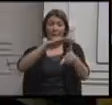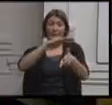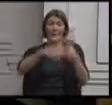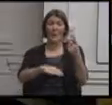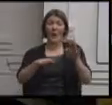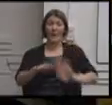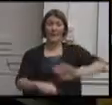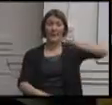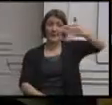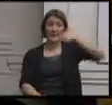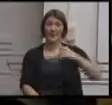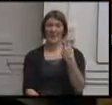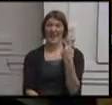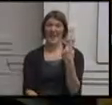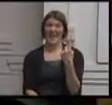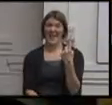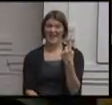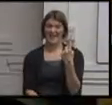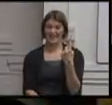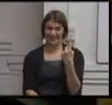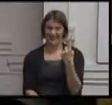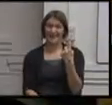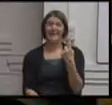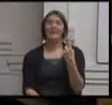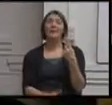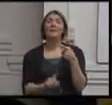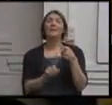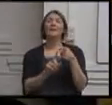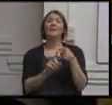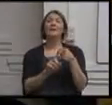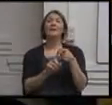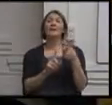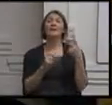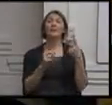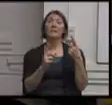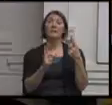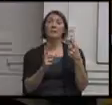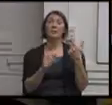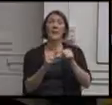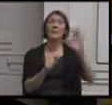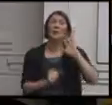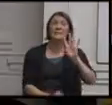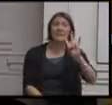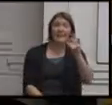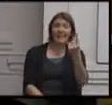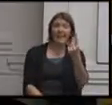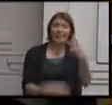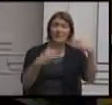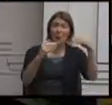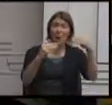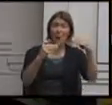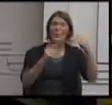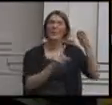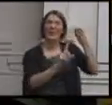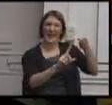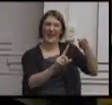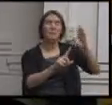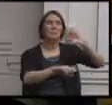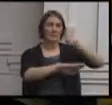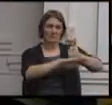station that was in Lewes Amico, the present site of 7-Eleven up off Western Avenue.